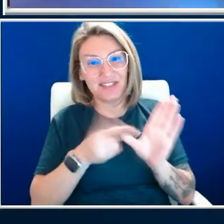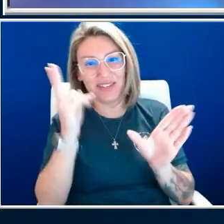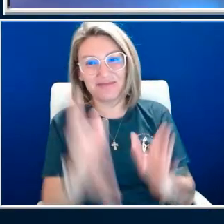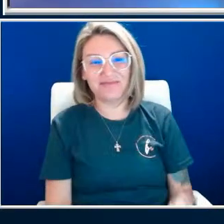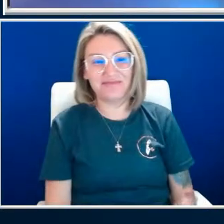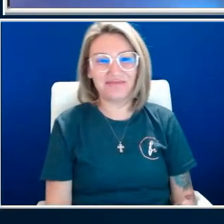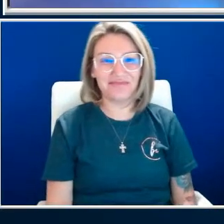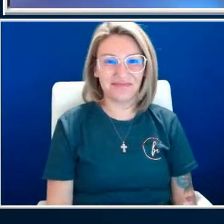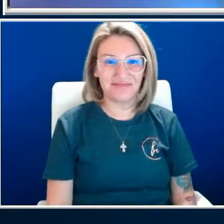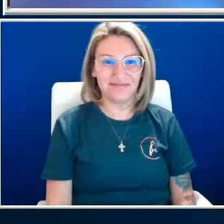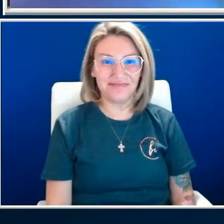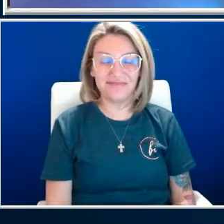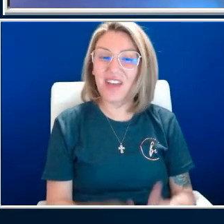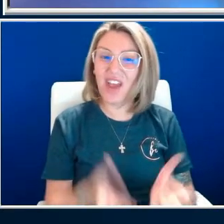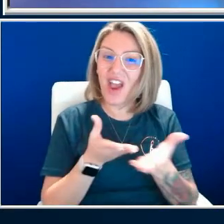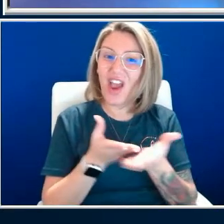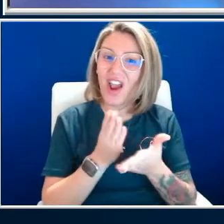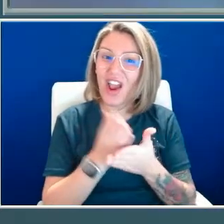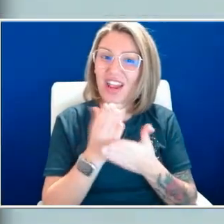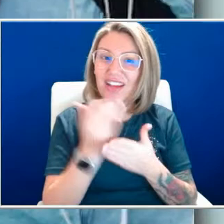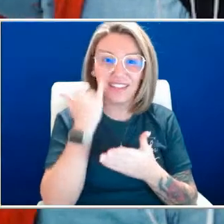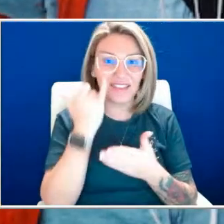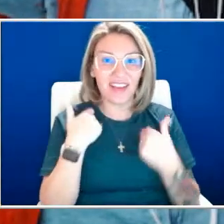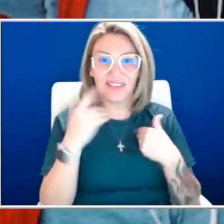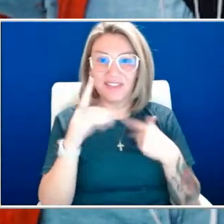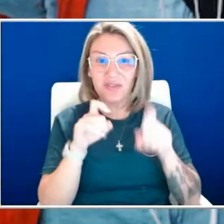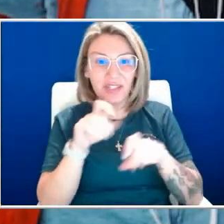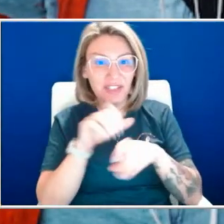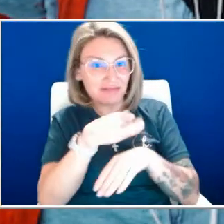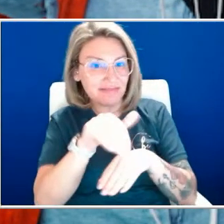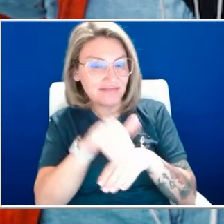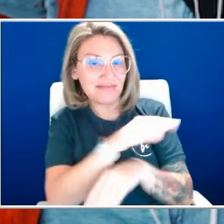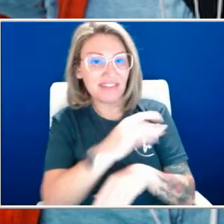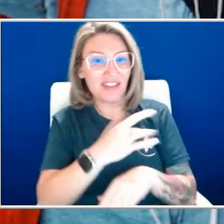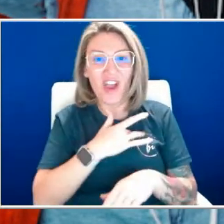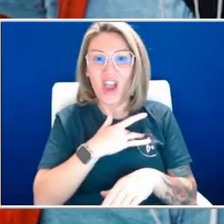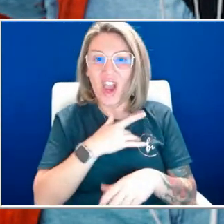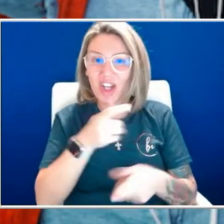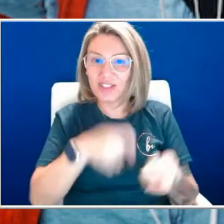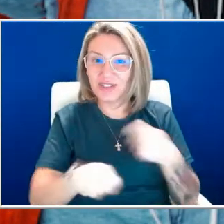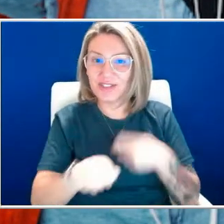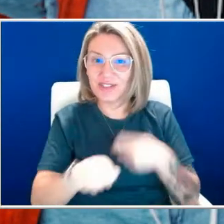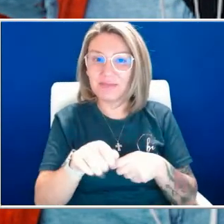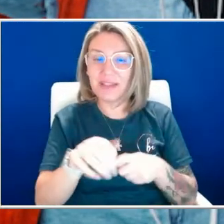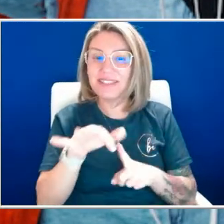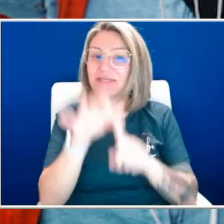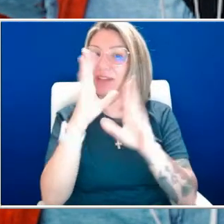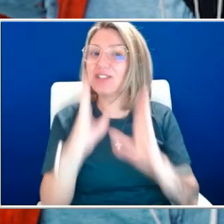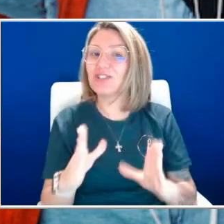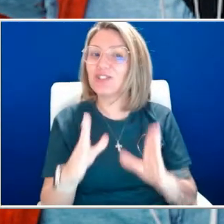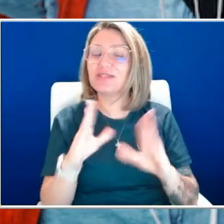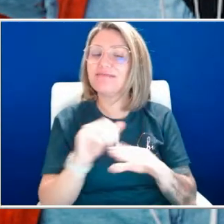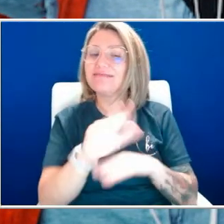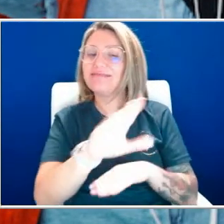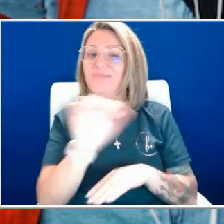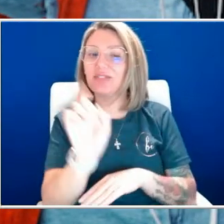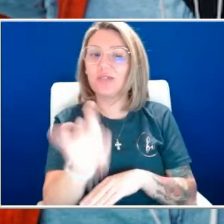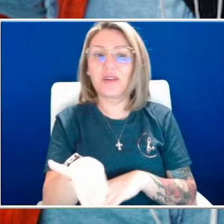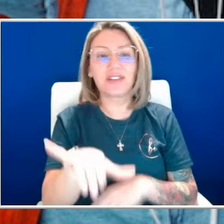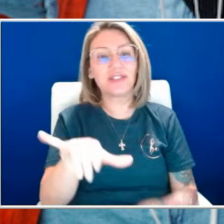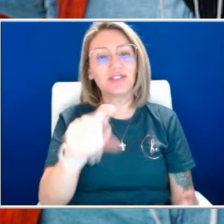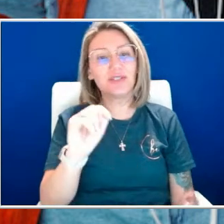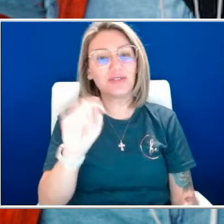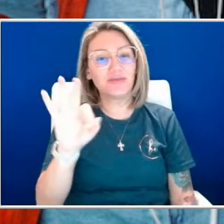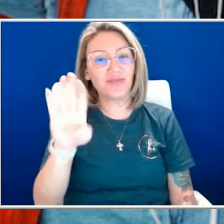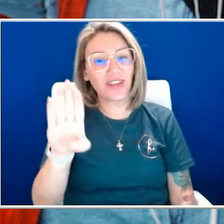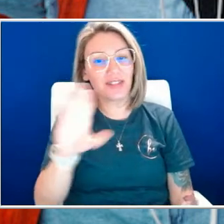All right, if you have questions for Jackie and our heart transplant specialist here on the set, send your questions into us on YouTube, Facebook, and the Medical News Network.